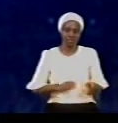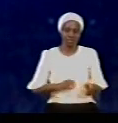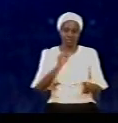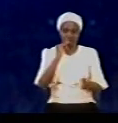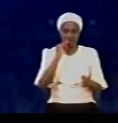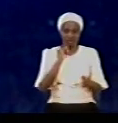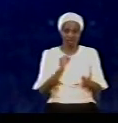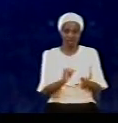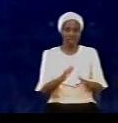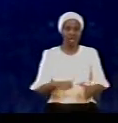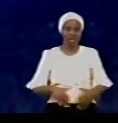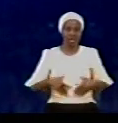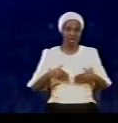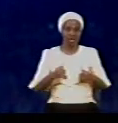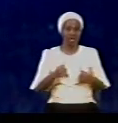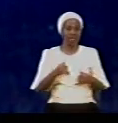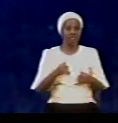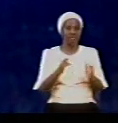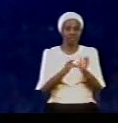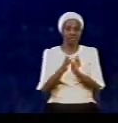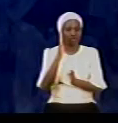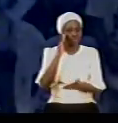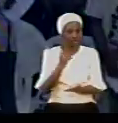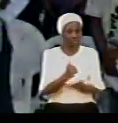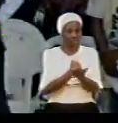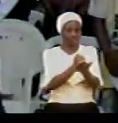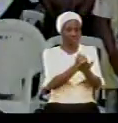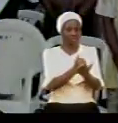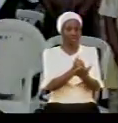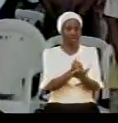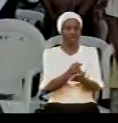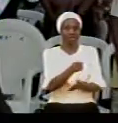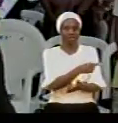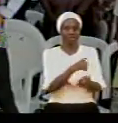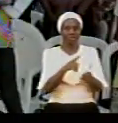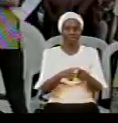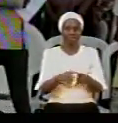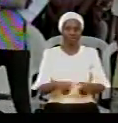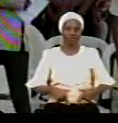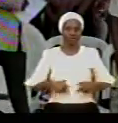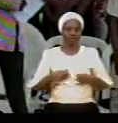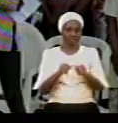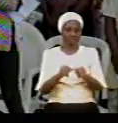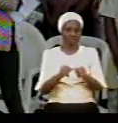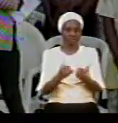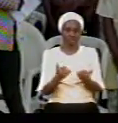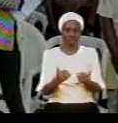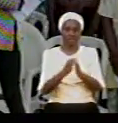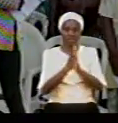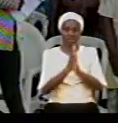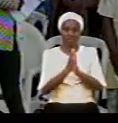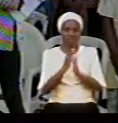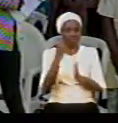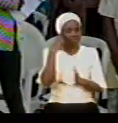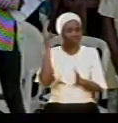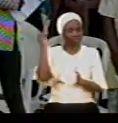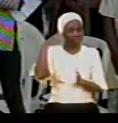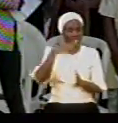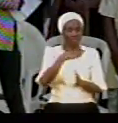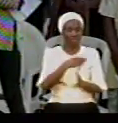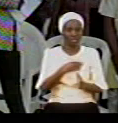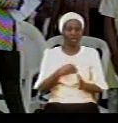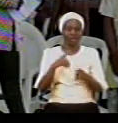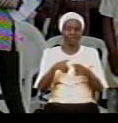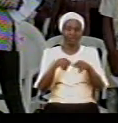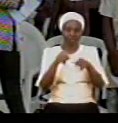Pray for sustenance. Ask God to grant them